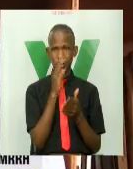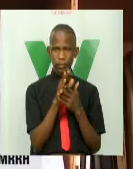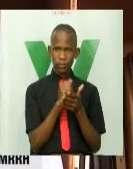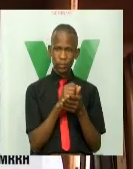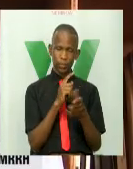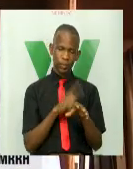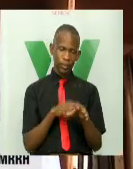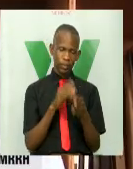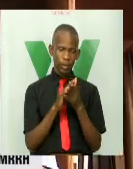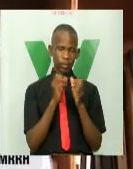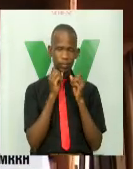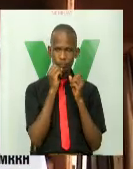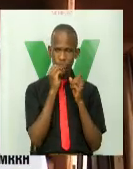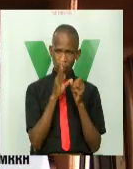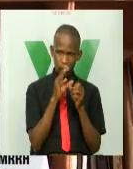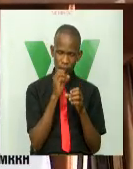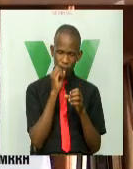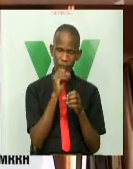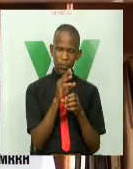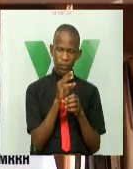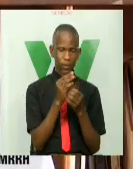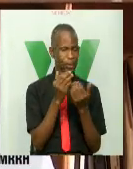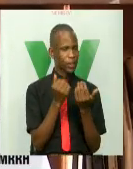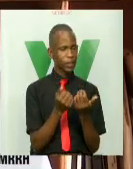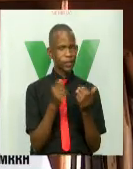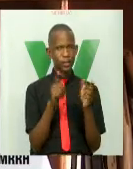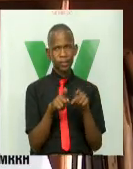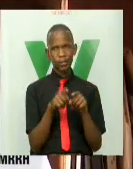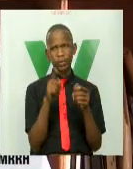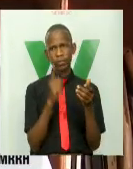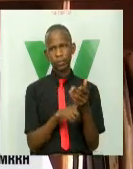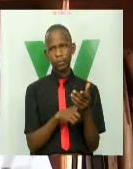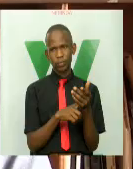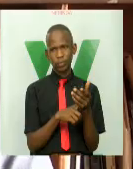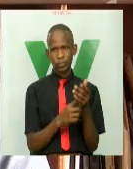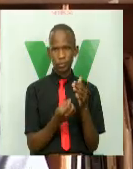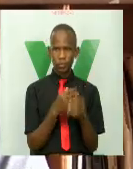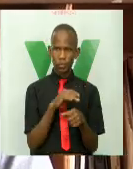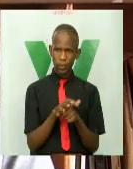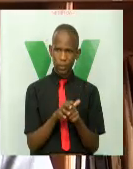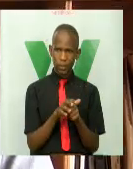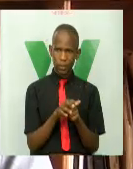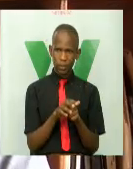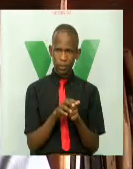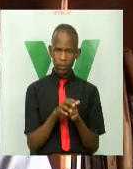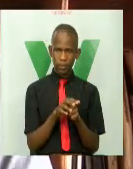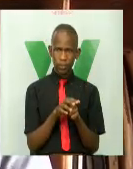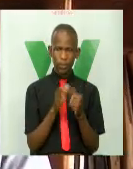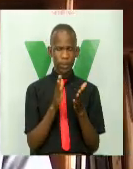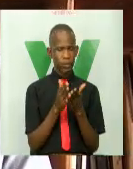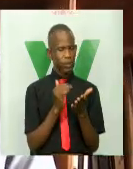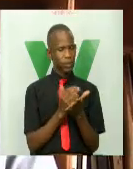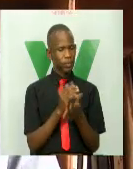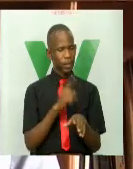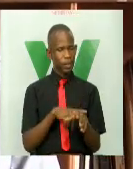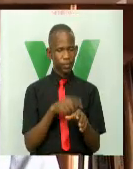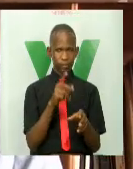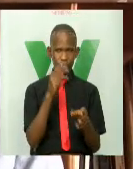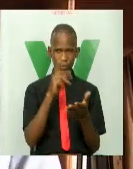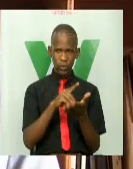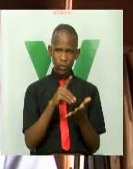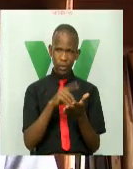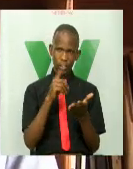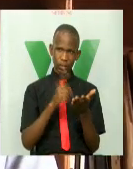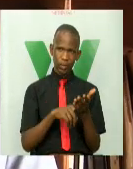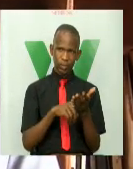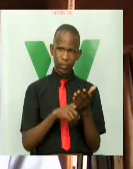get it. For them, it may not be serious. But for you, because you are older than adult, and some of them are even elderly, some of our pediatricians were old, they